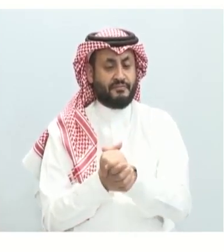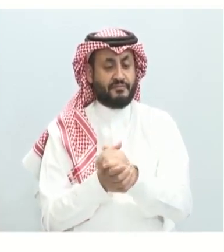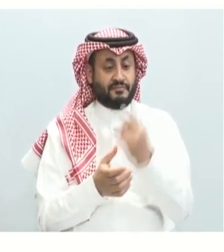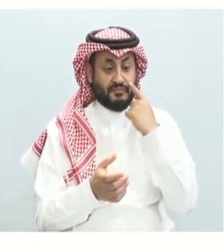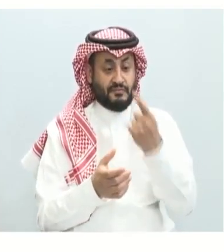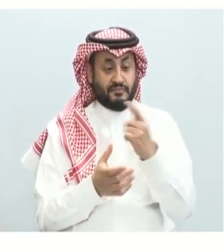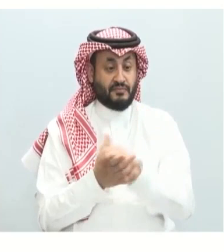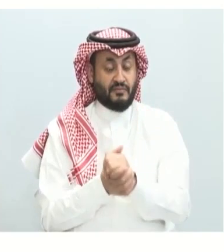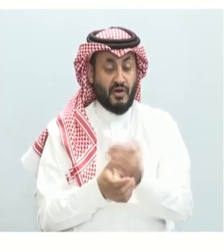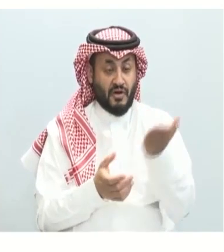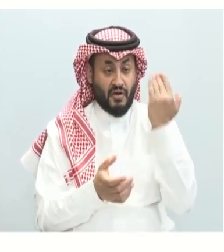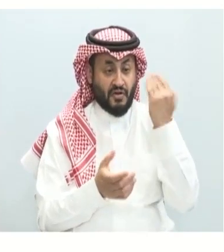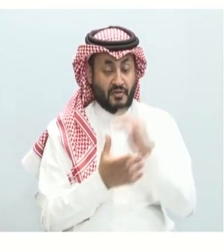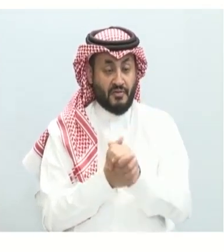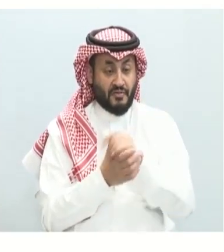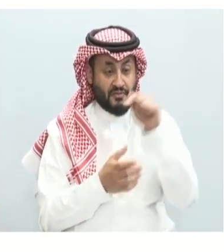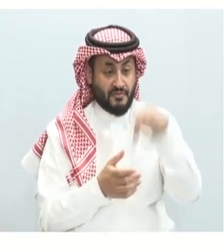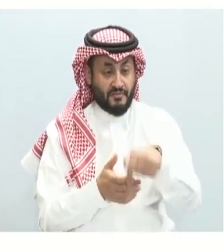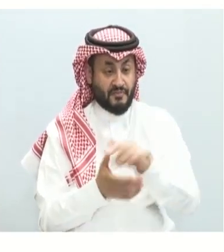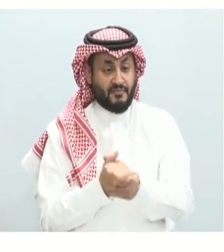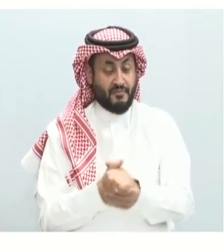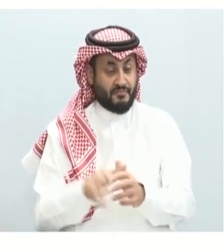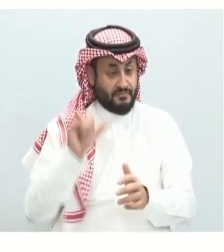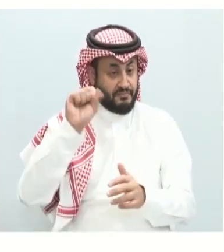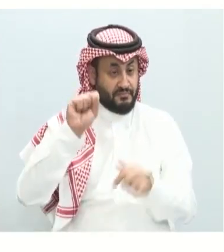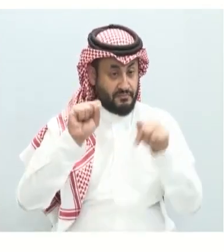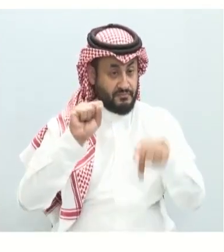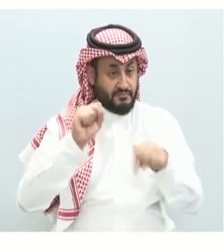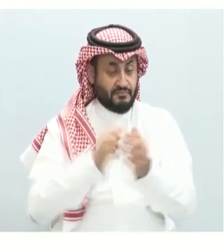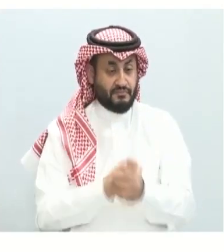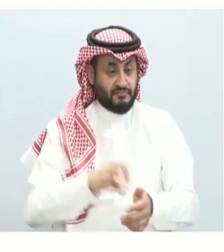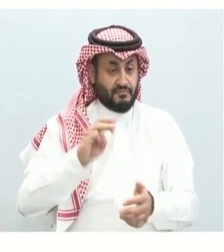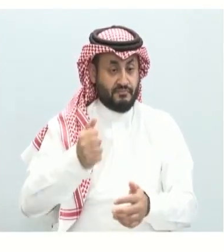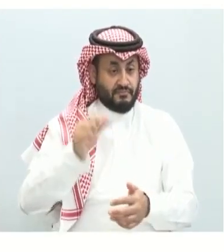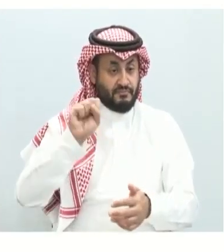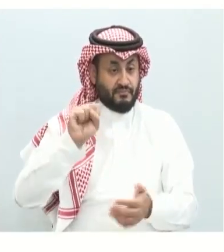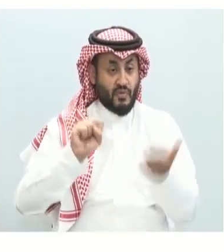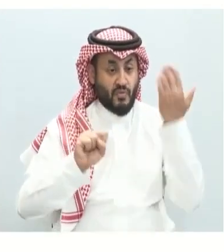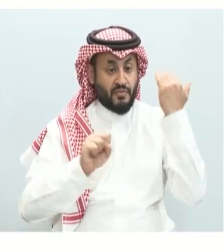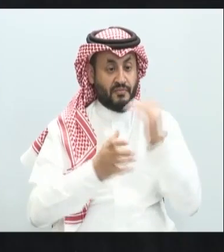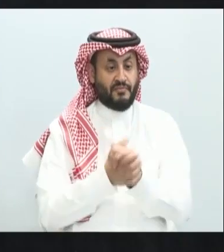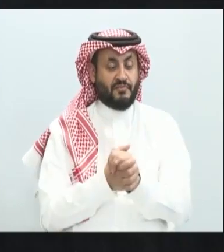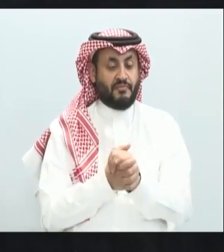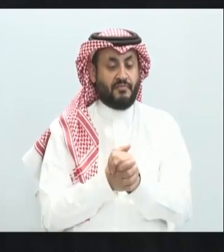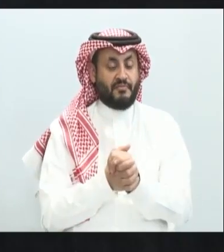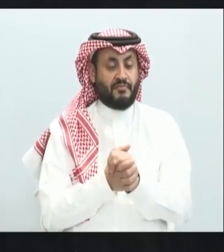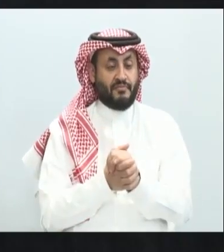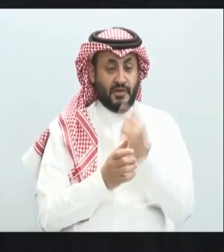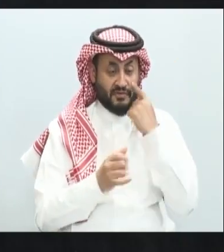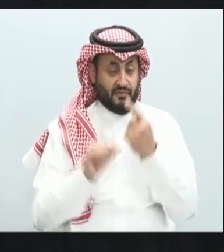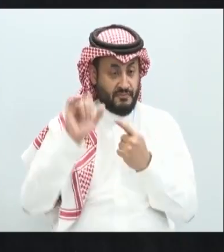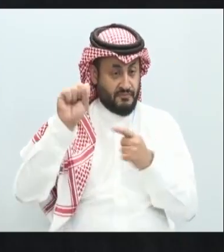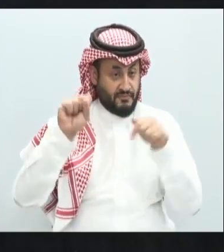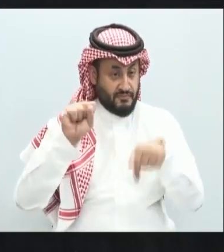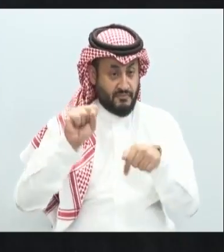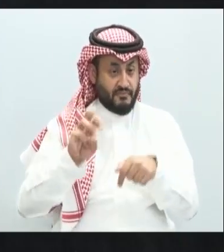it is important that we learn that when we say there is, we mean that there is something in the present. And